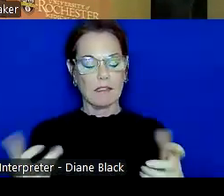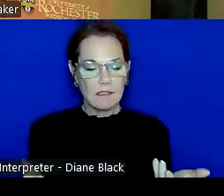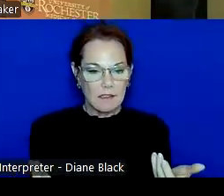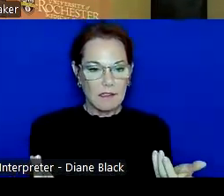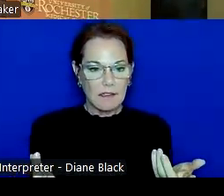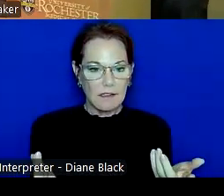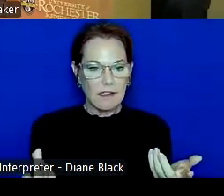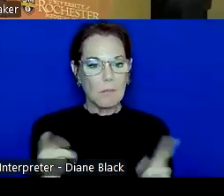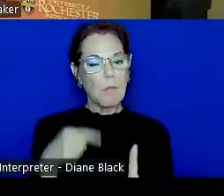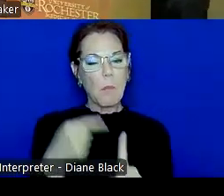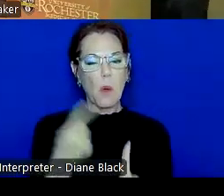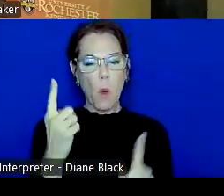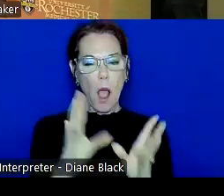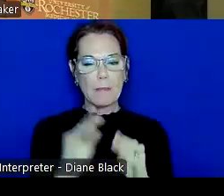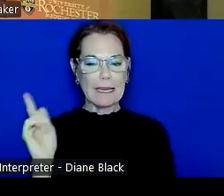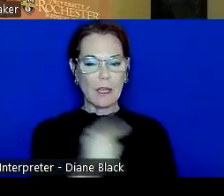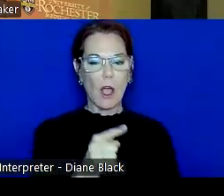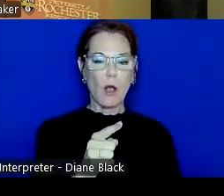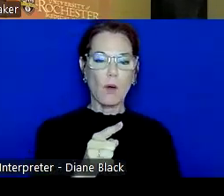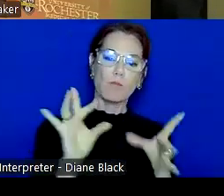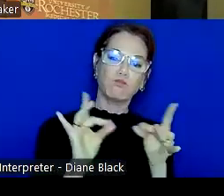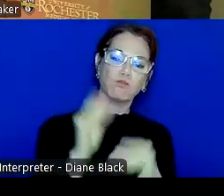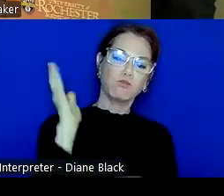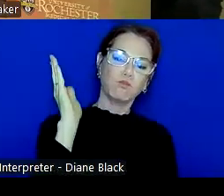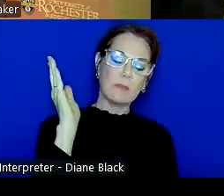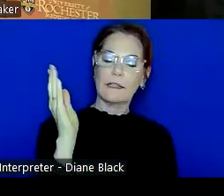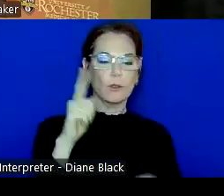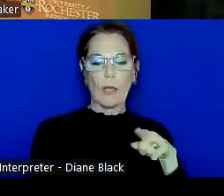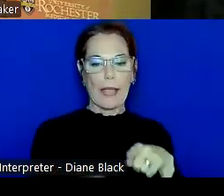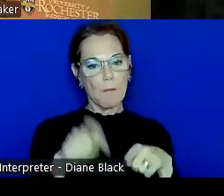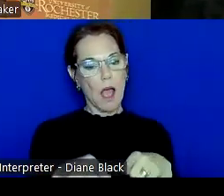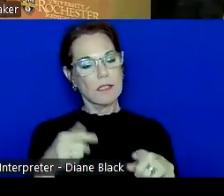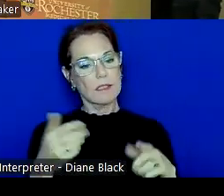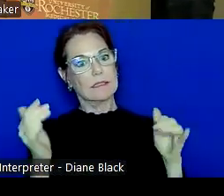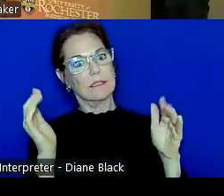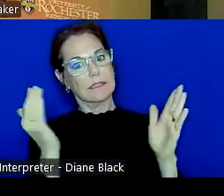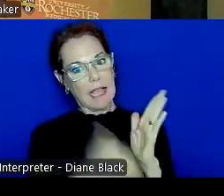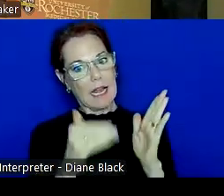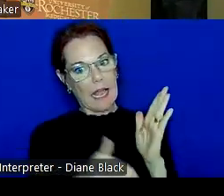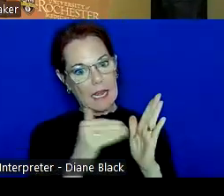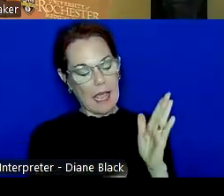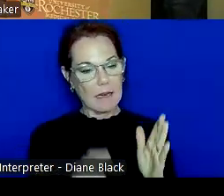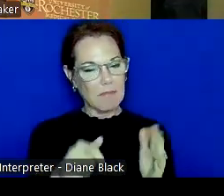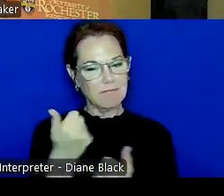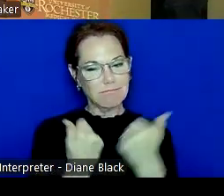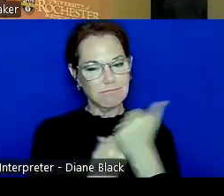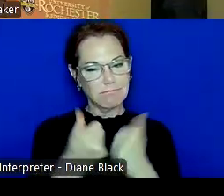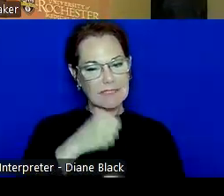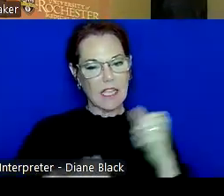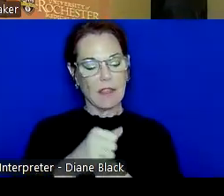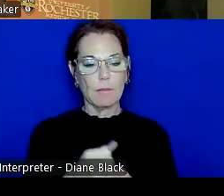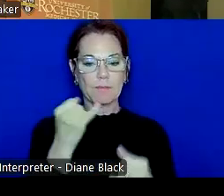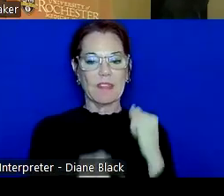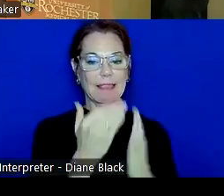one meeting and speak. We got to hold each other accountable in our communities, right? And I think the last lesson to sort of learn from some of this